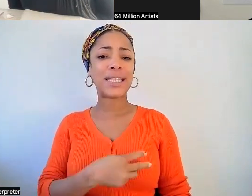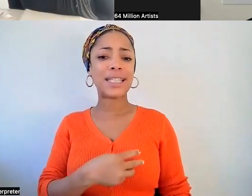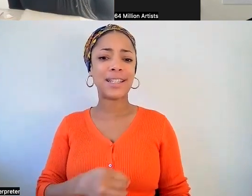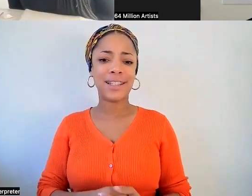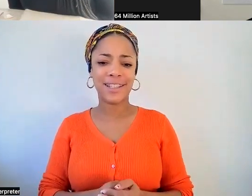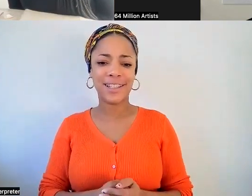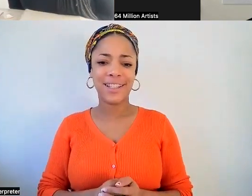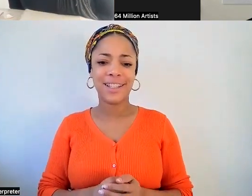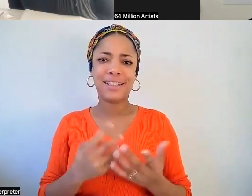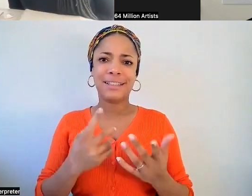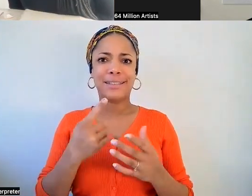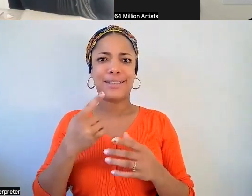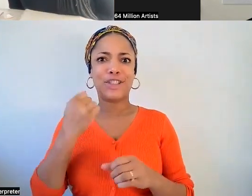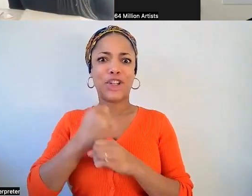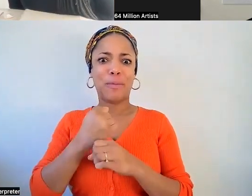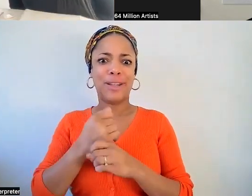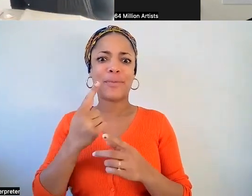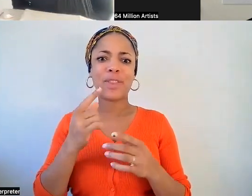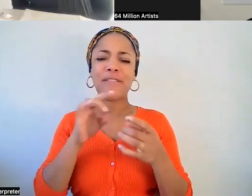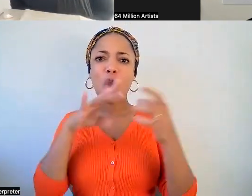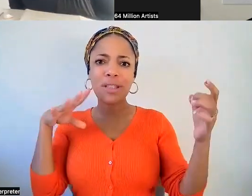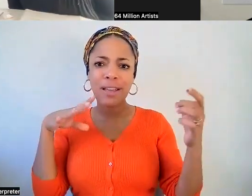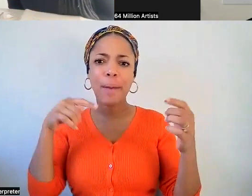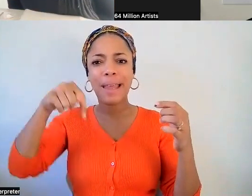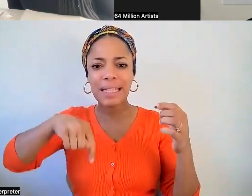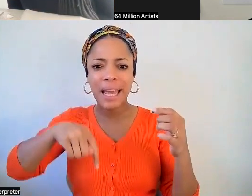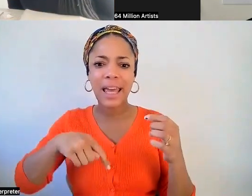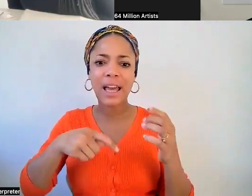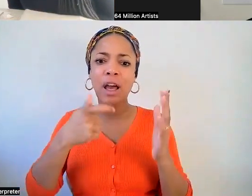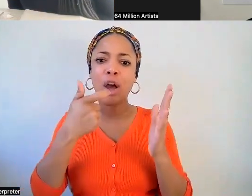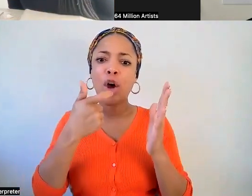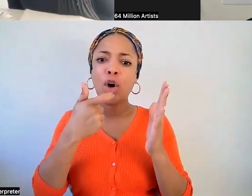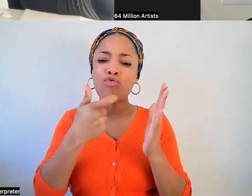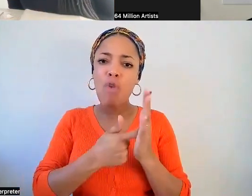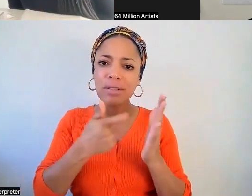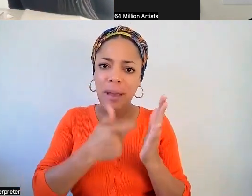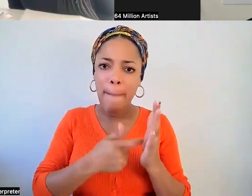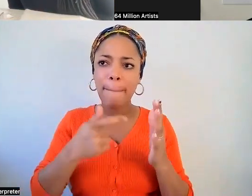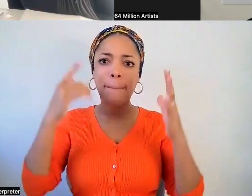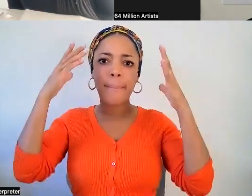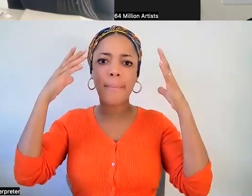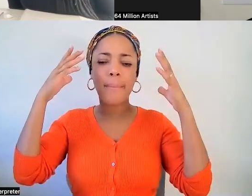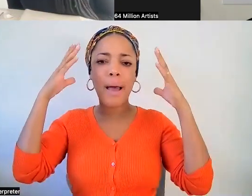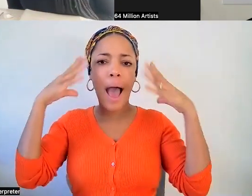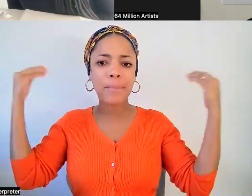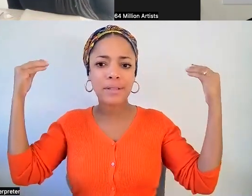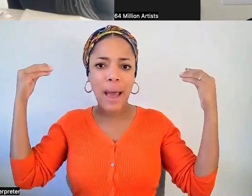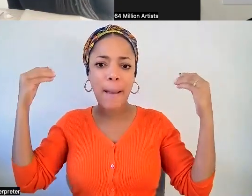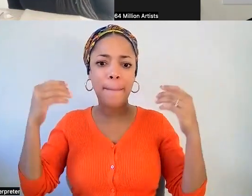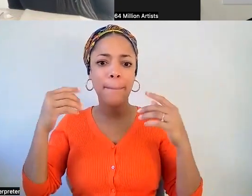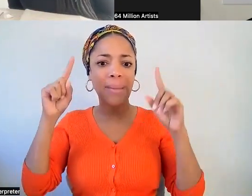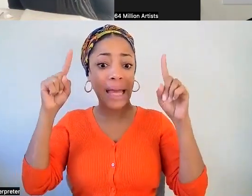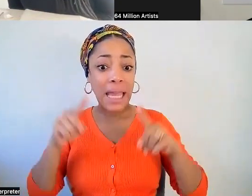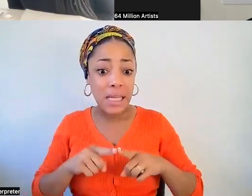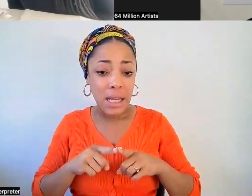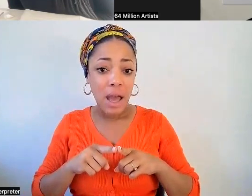Tag, Schweiz. Nottingham as well. Obviously, that's in the UK. But that's amazing, guys. I'm just going to call out India as well.